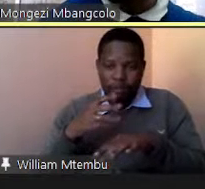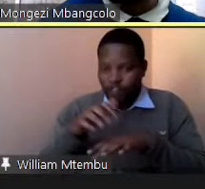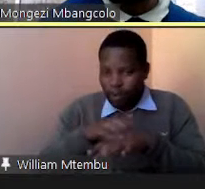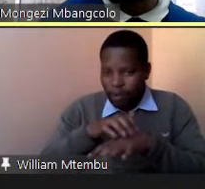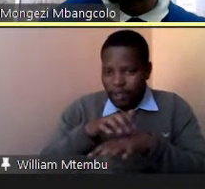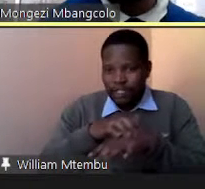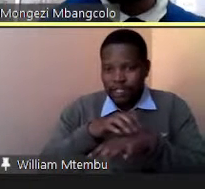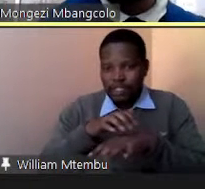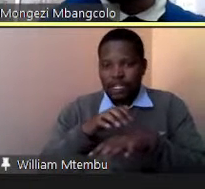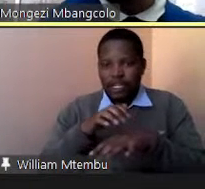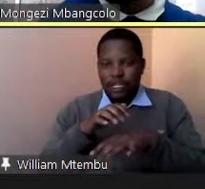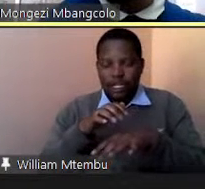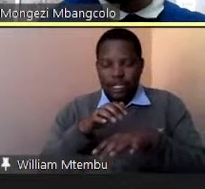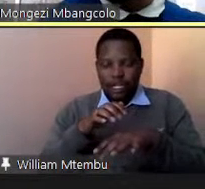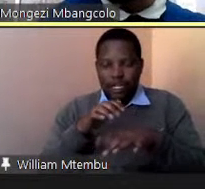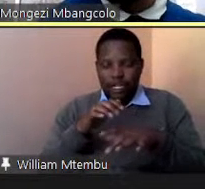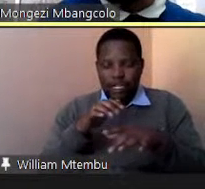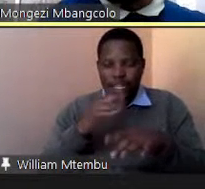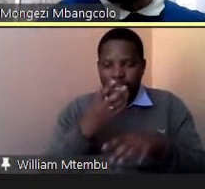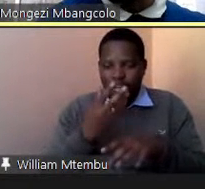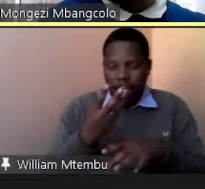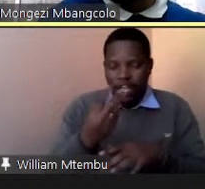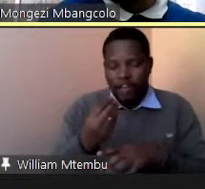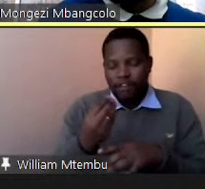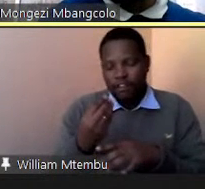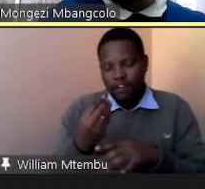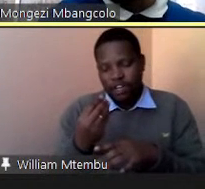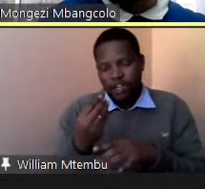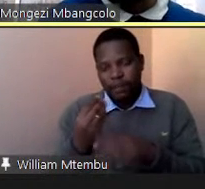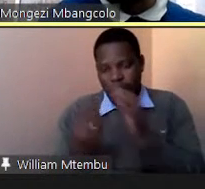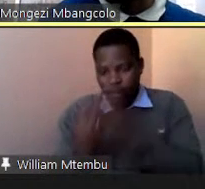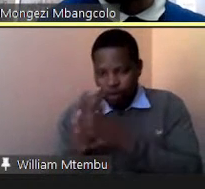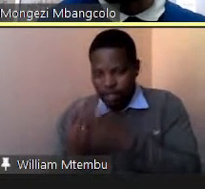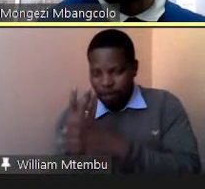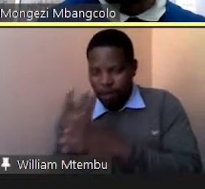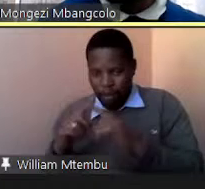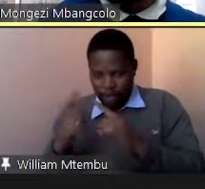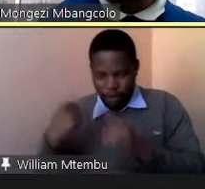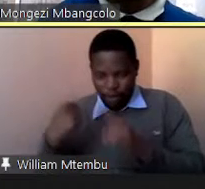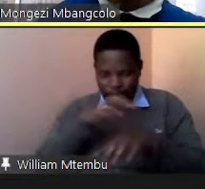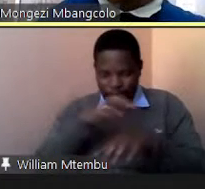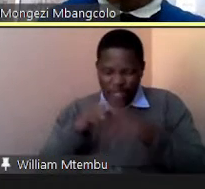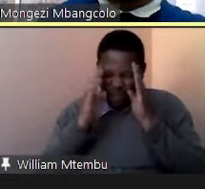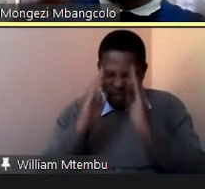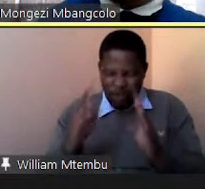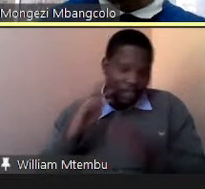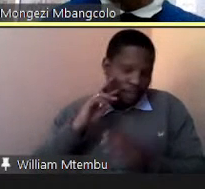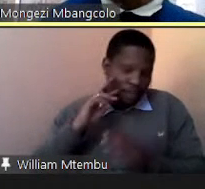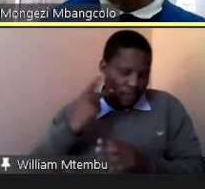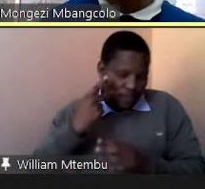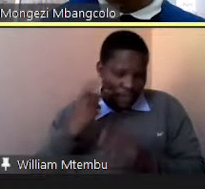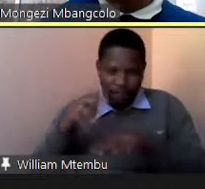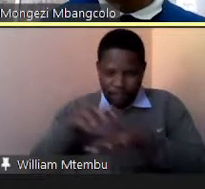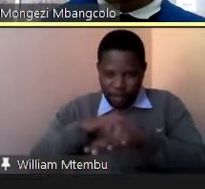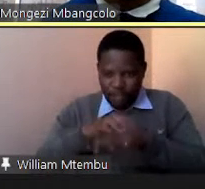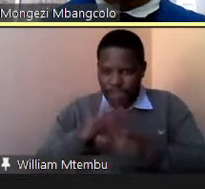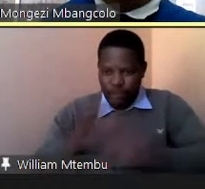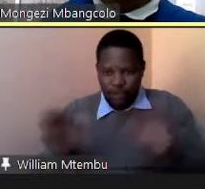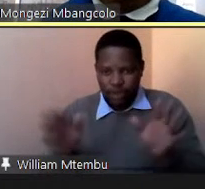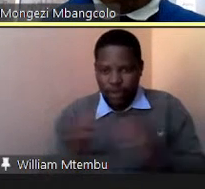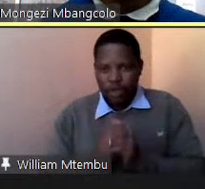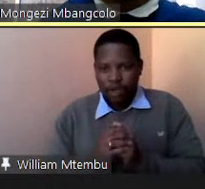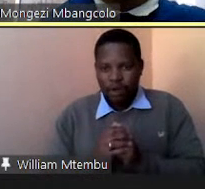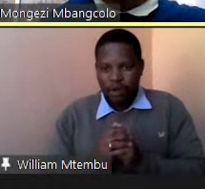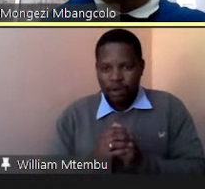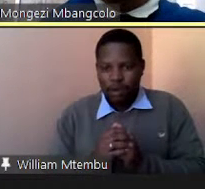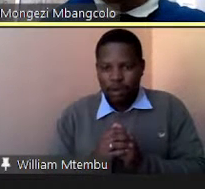the space of production. You don't necessarily have to focus on vegetable farmers only, because what you do find, the nature of Eastern Cape under